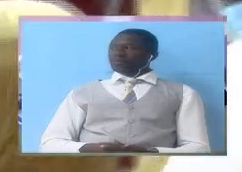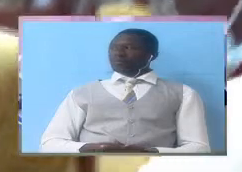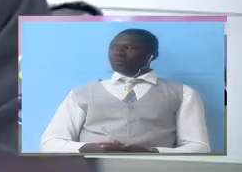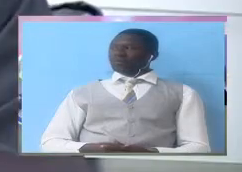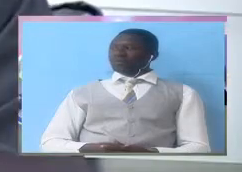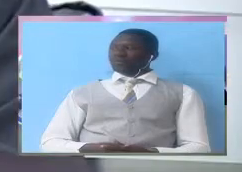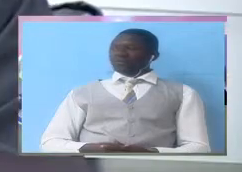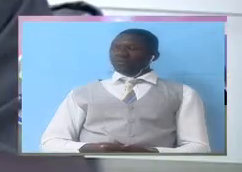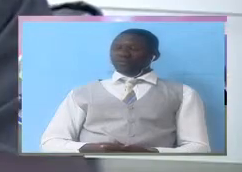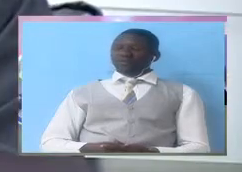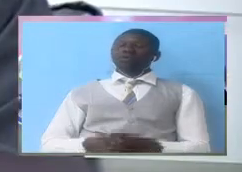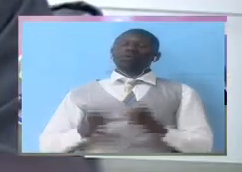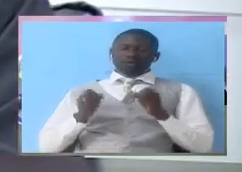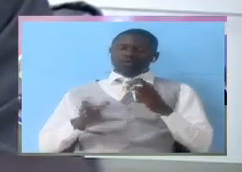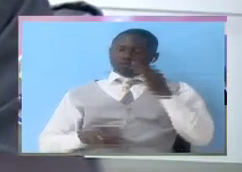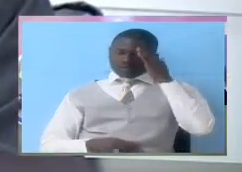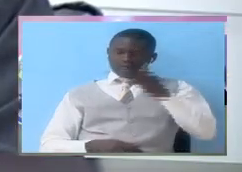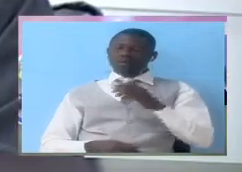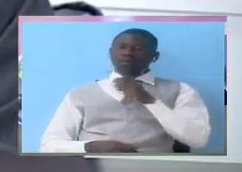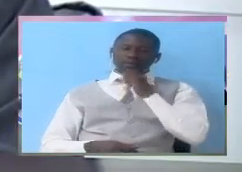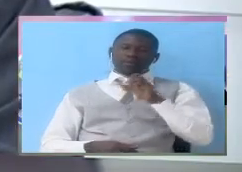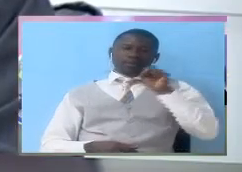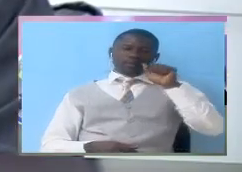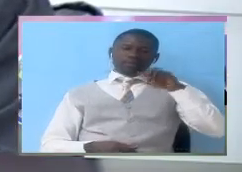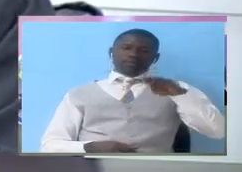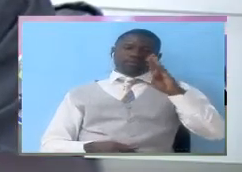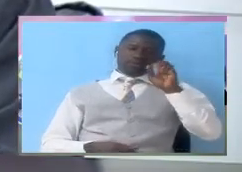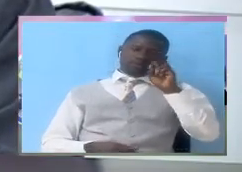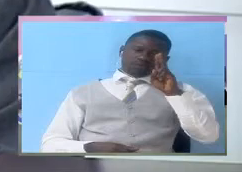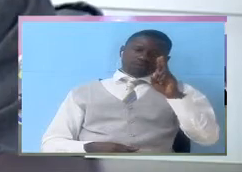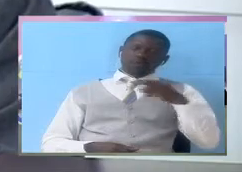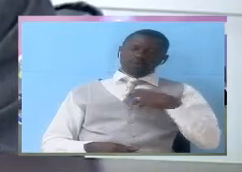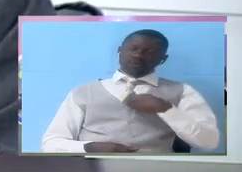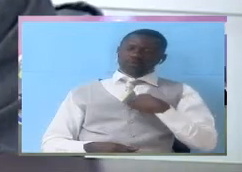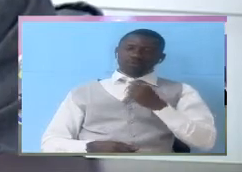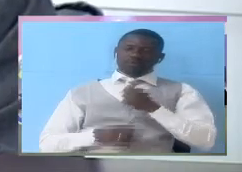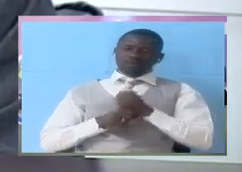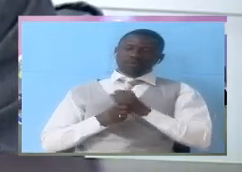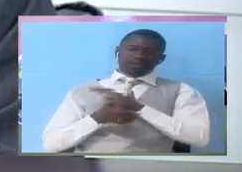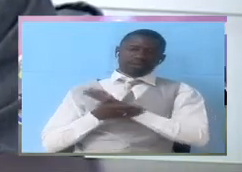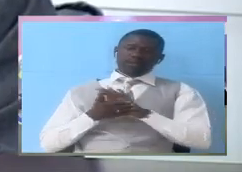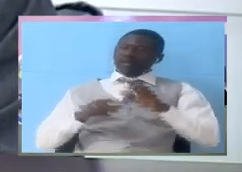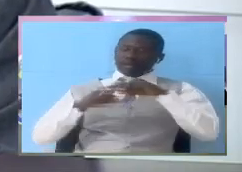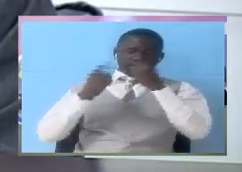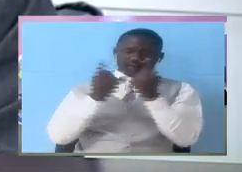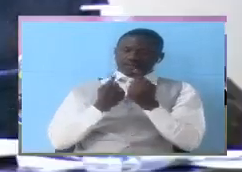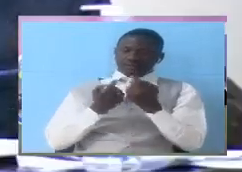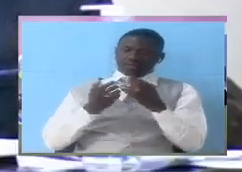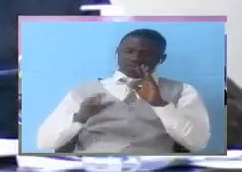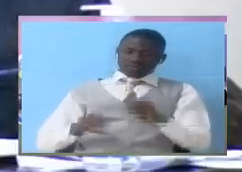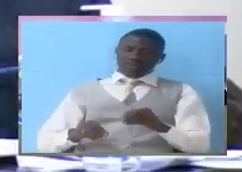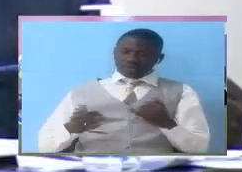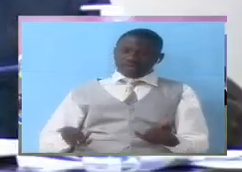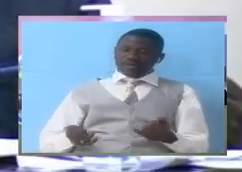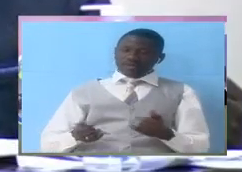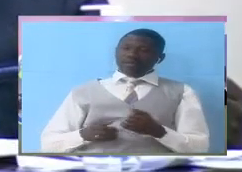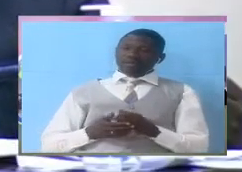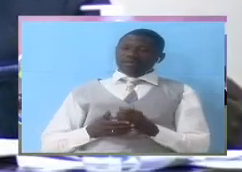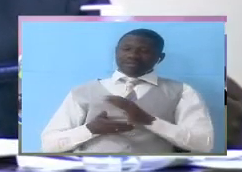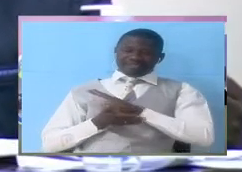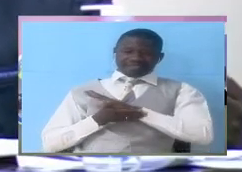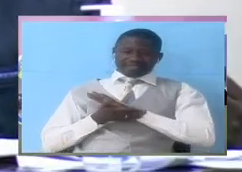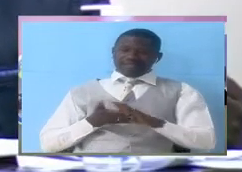Yes, thank you, Mr. Sambou. I just thought that we could clarify this because I mean, everything that is done here is scrutinized or would later